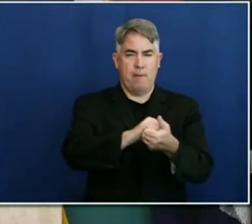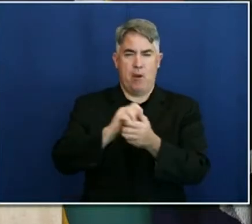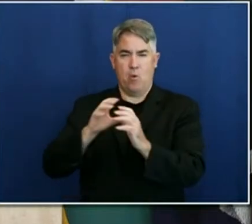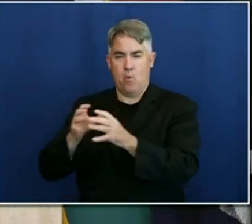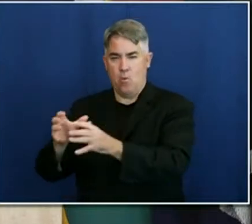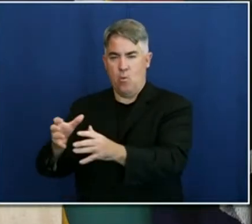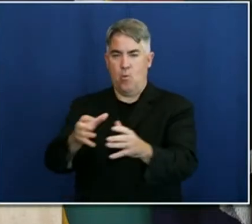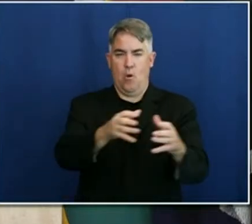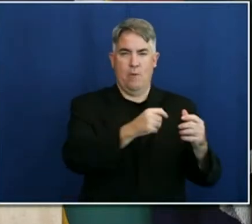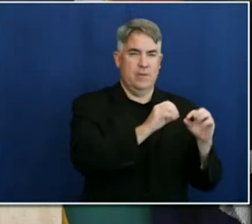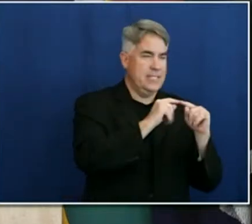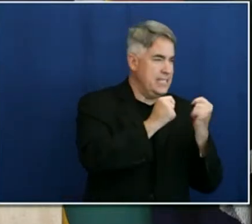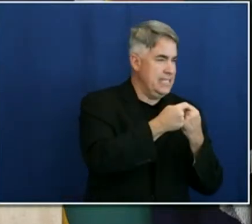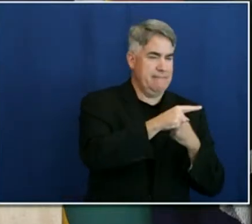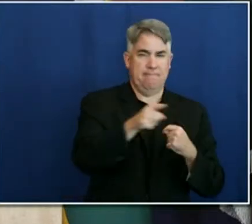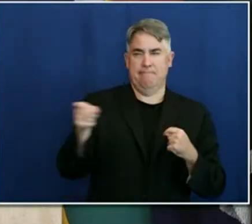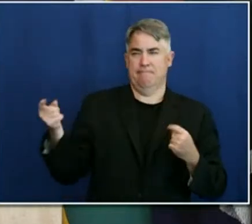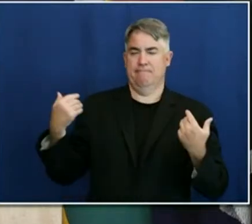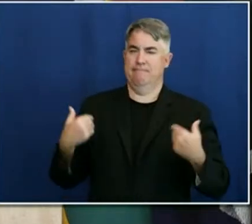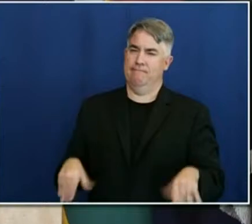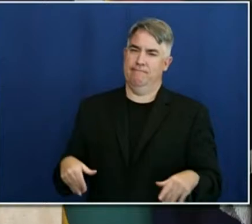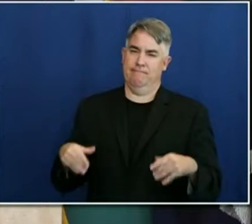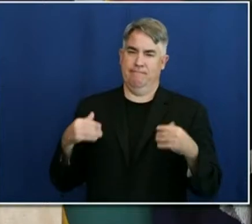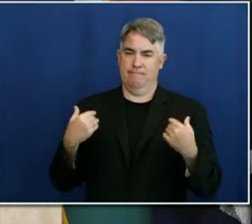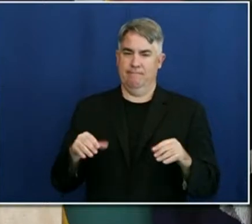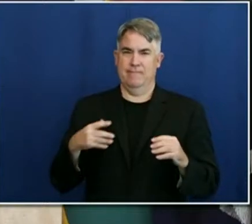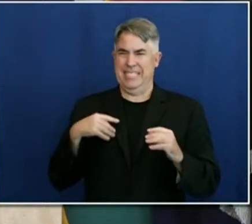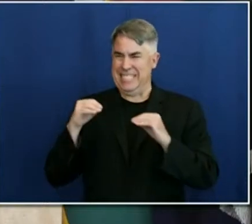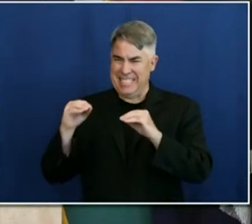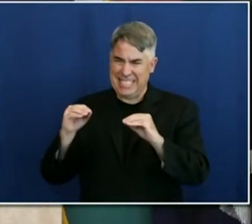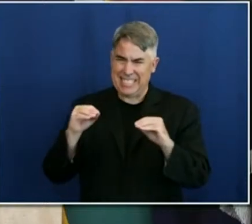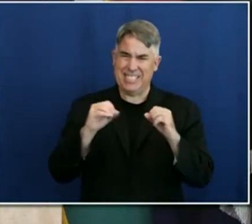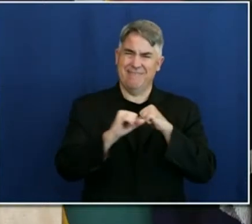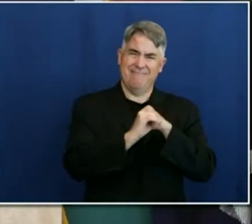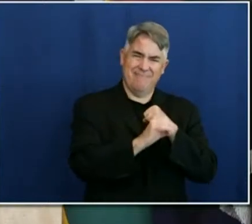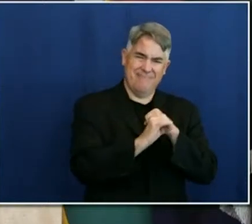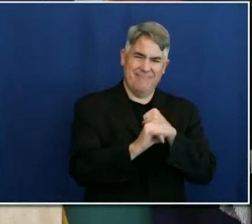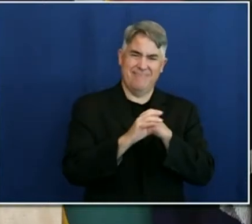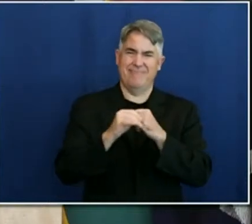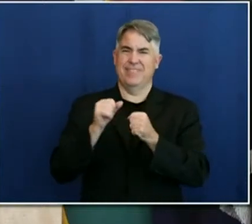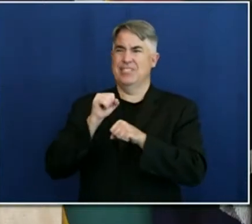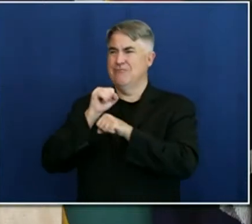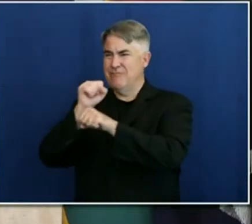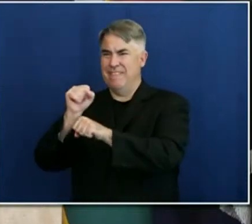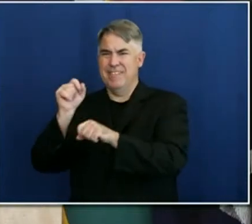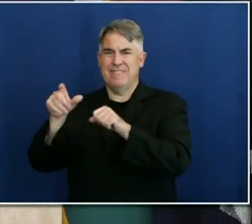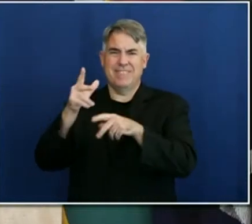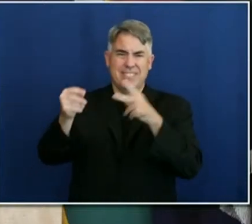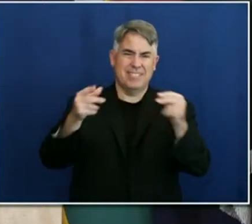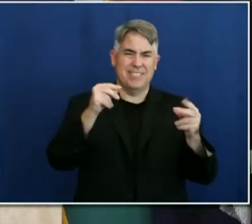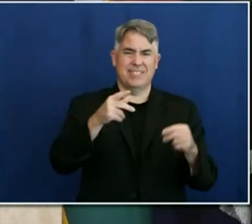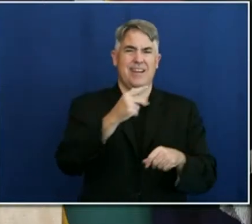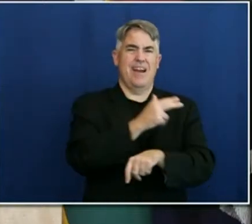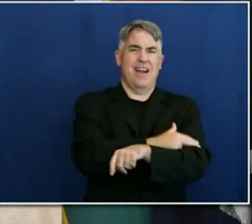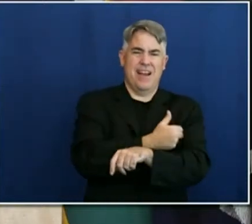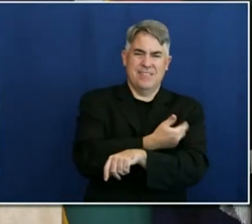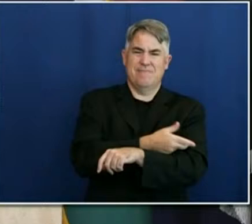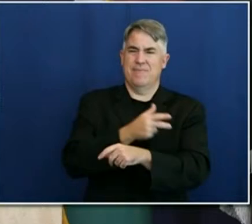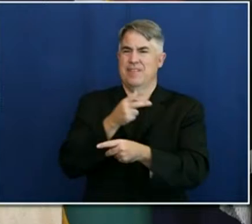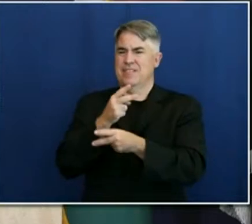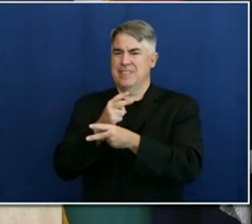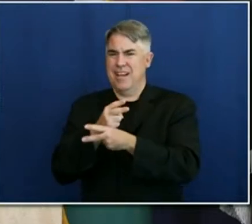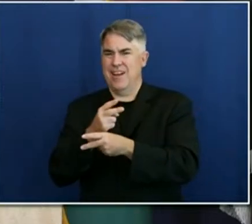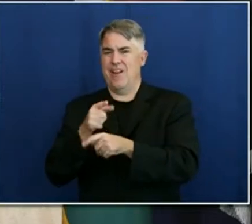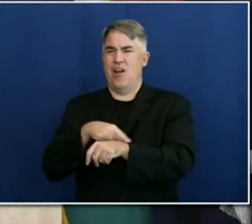healthcare systems, our outreach and education efforts, and all of the partners that are helping us. And our goal